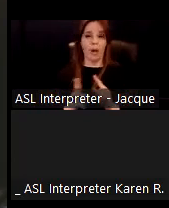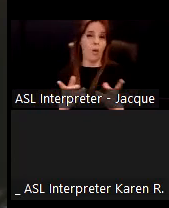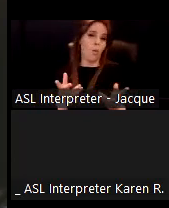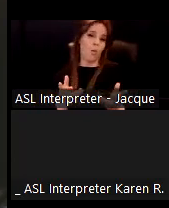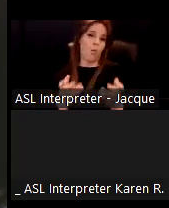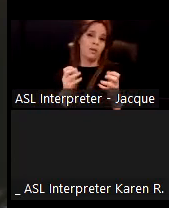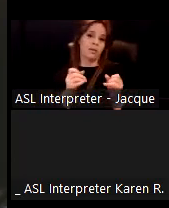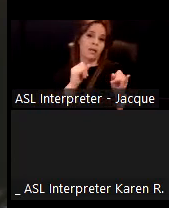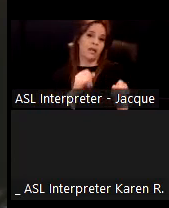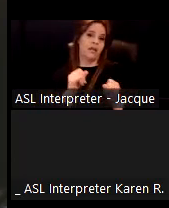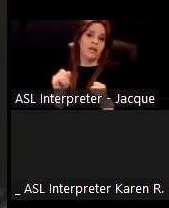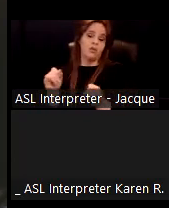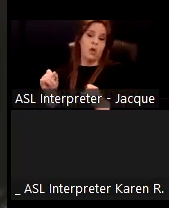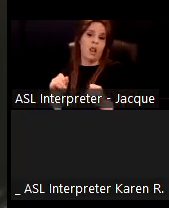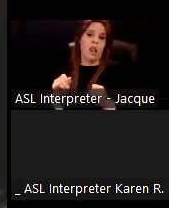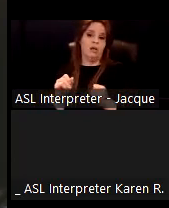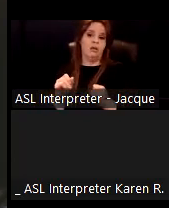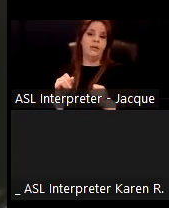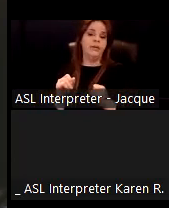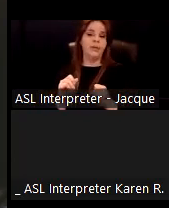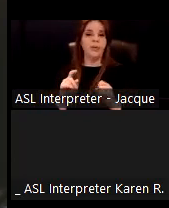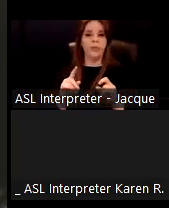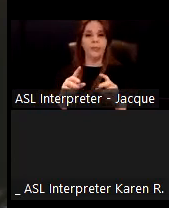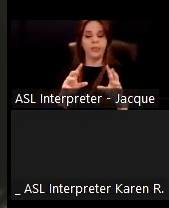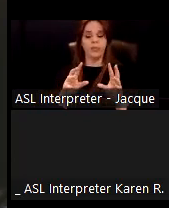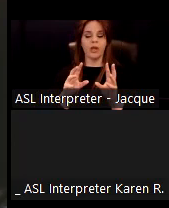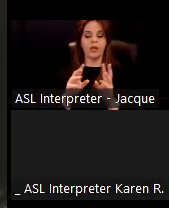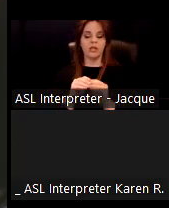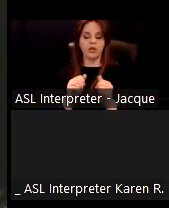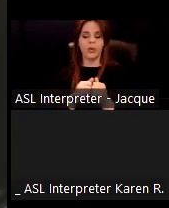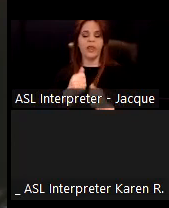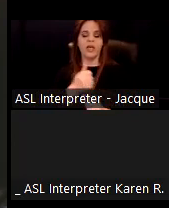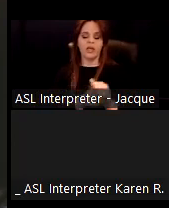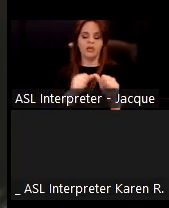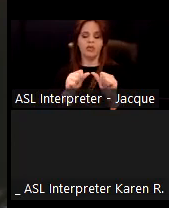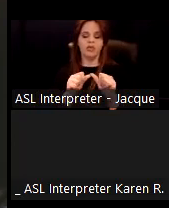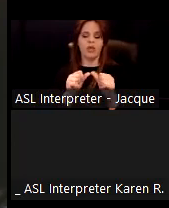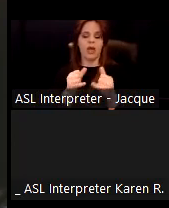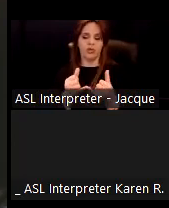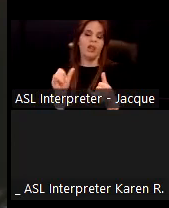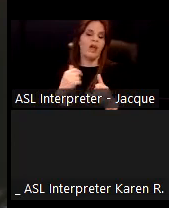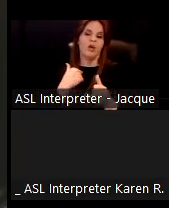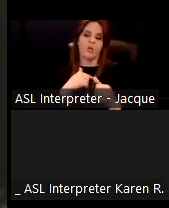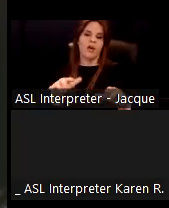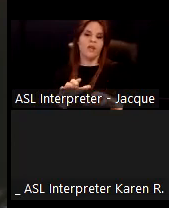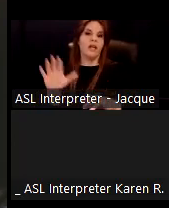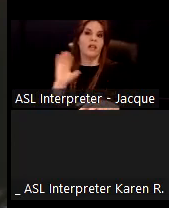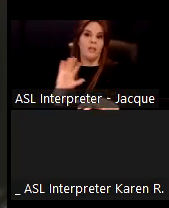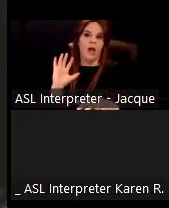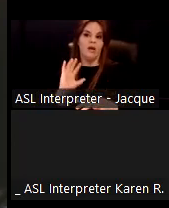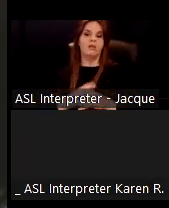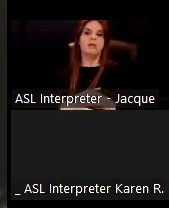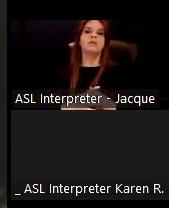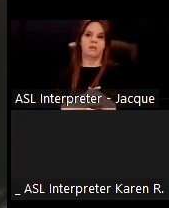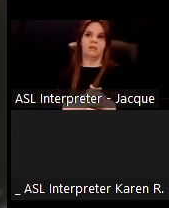an individual session with each family, with each agency, like we have done in the past,